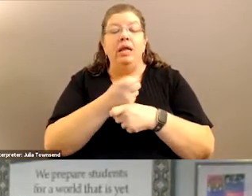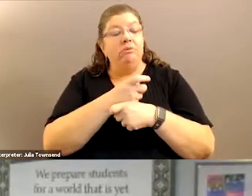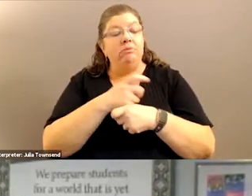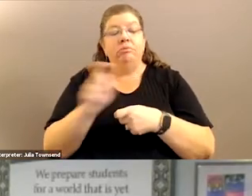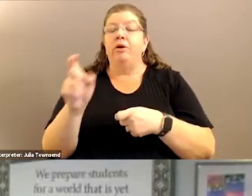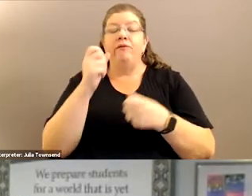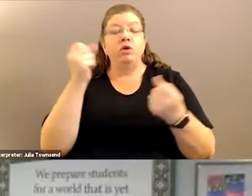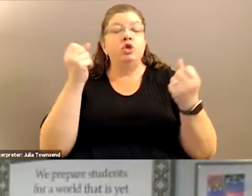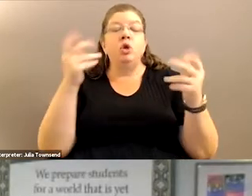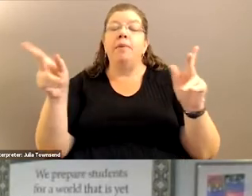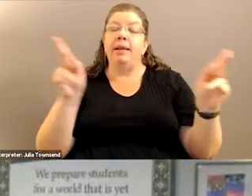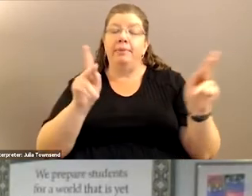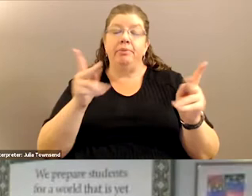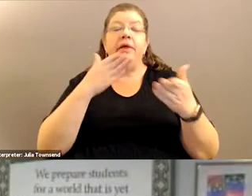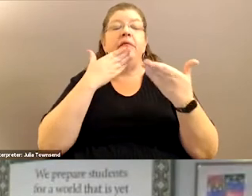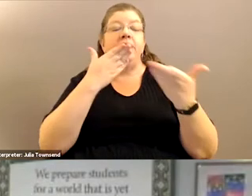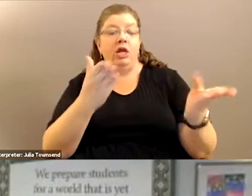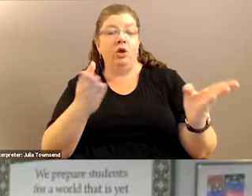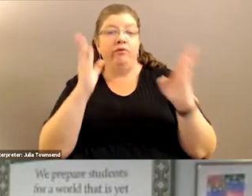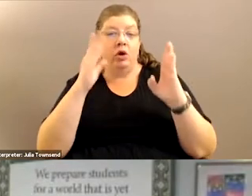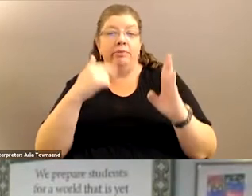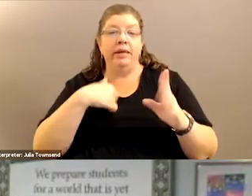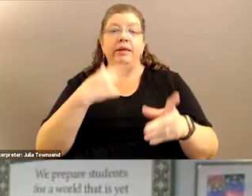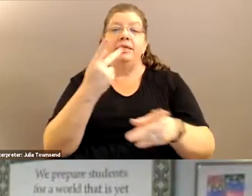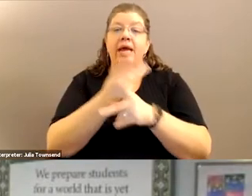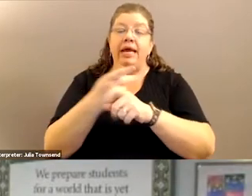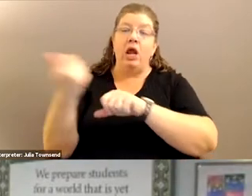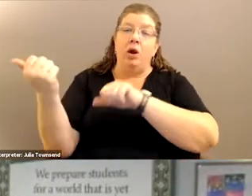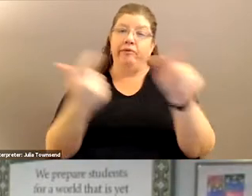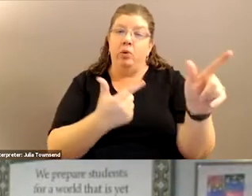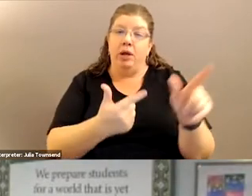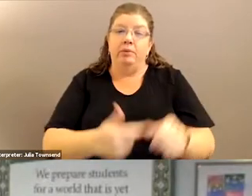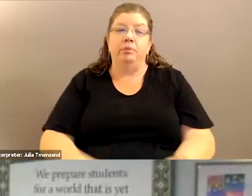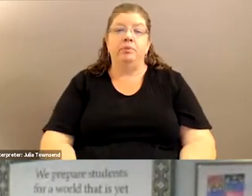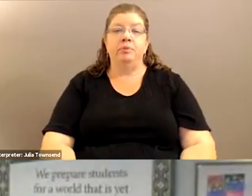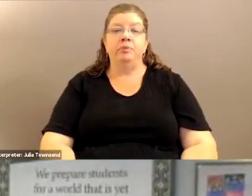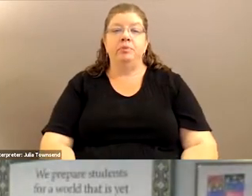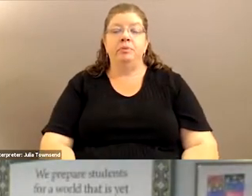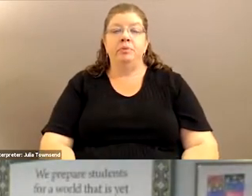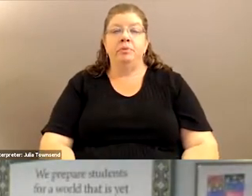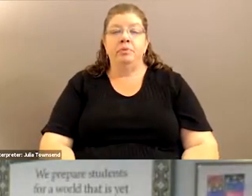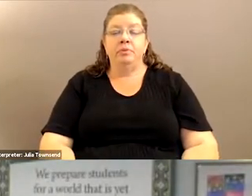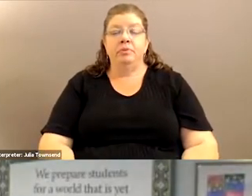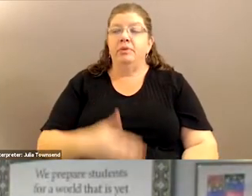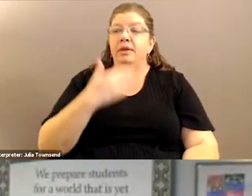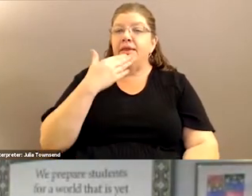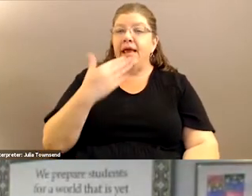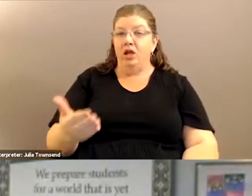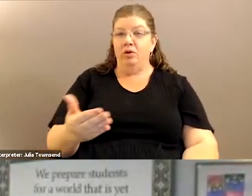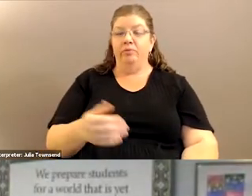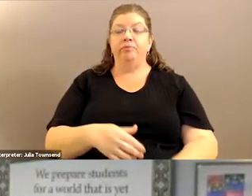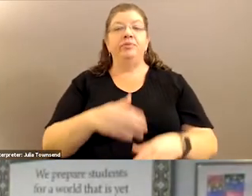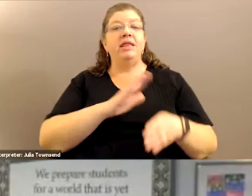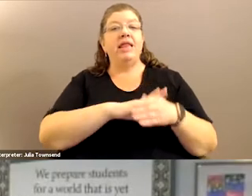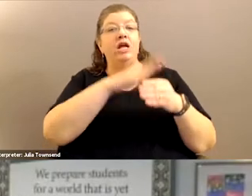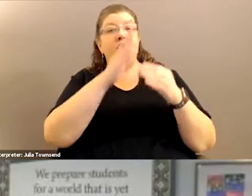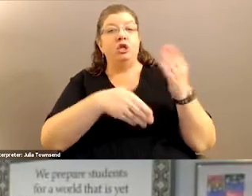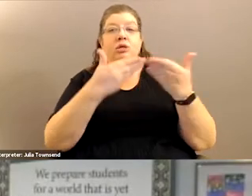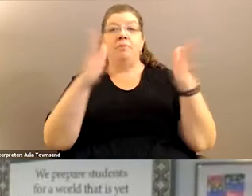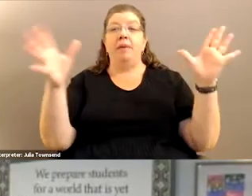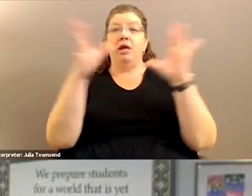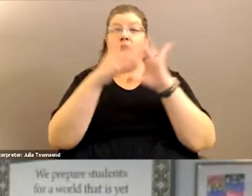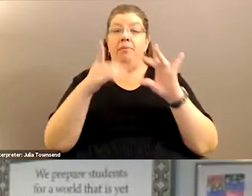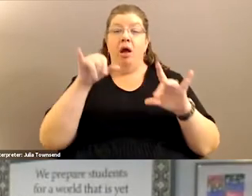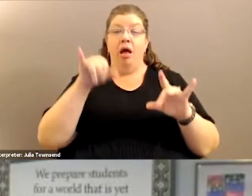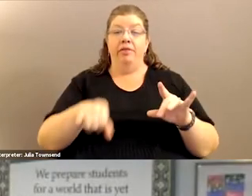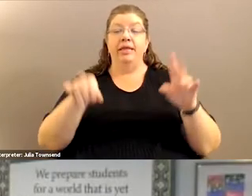people thank you for hearing me take care everyone thank you president ford that concludes public comment on this